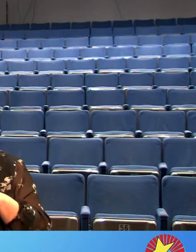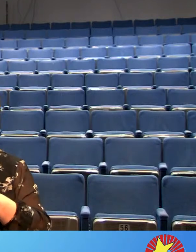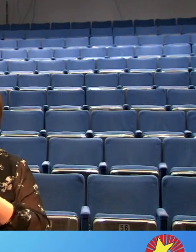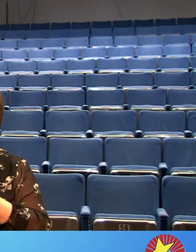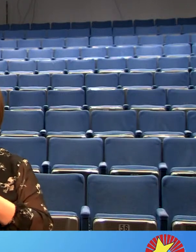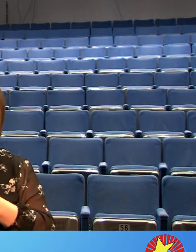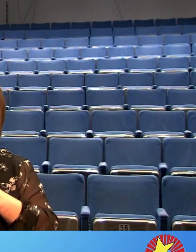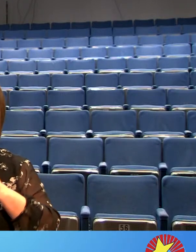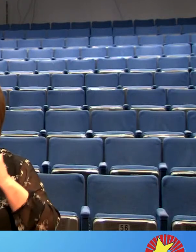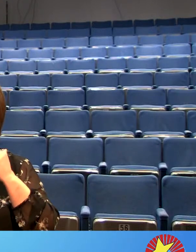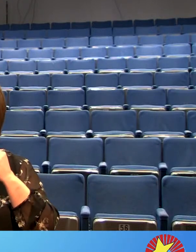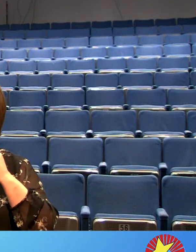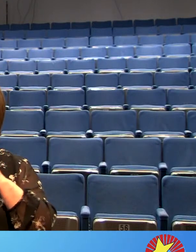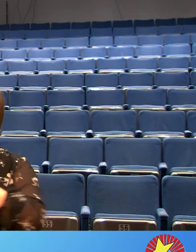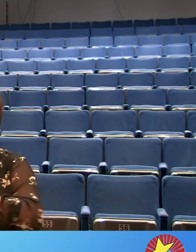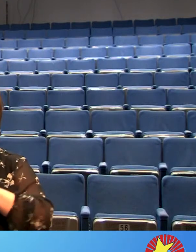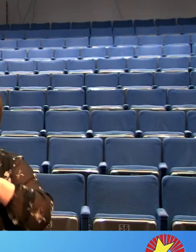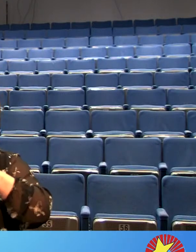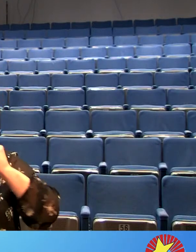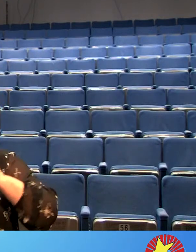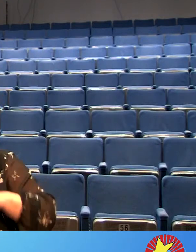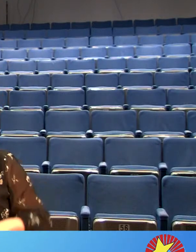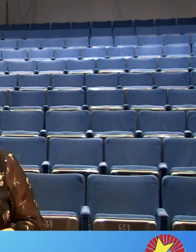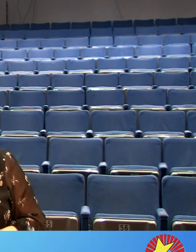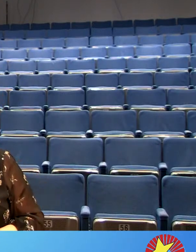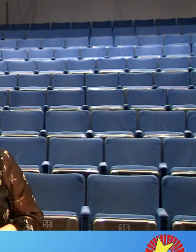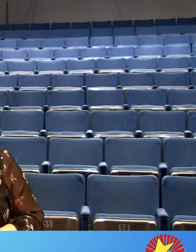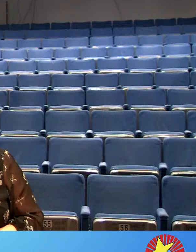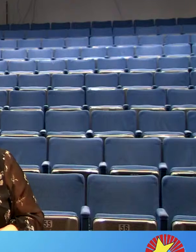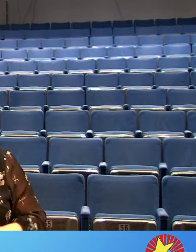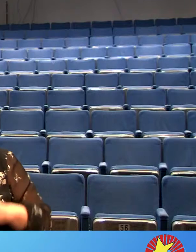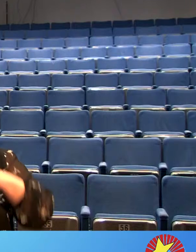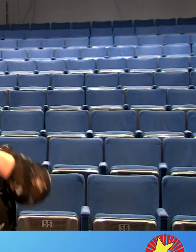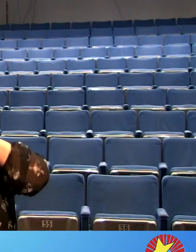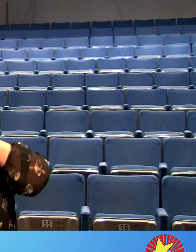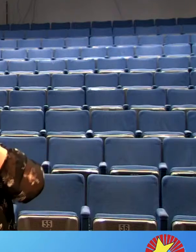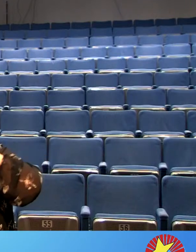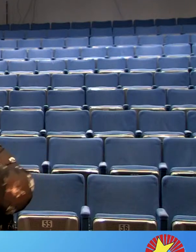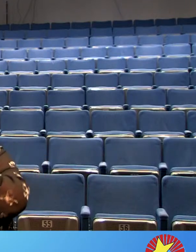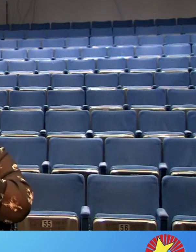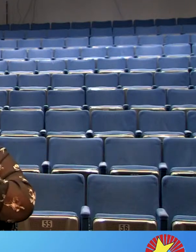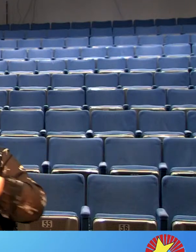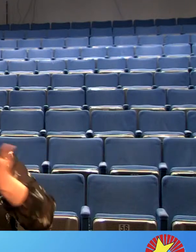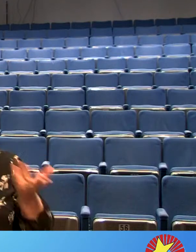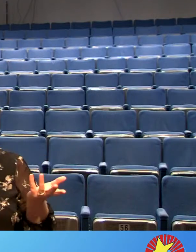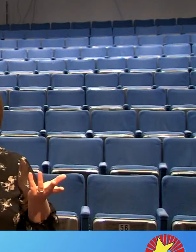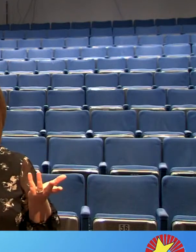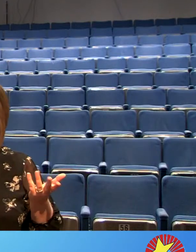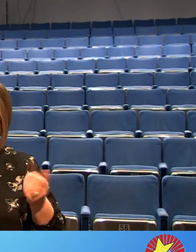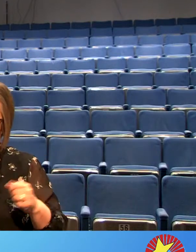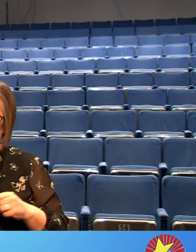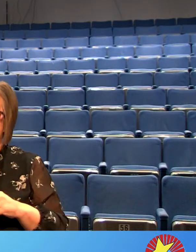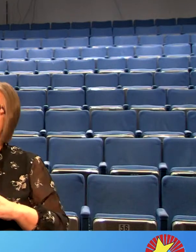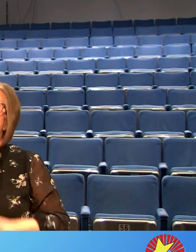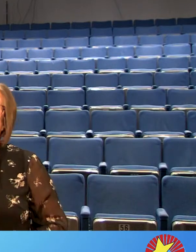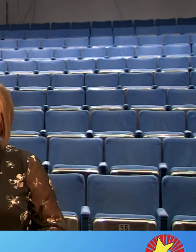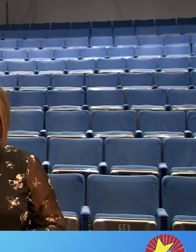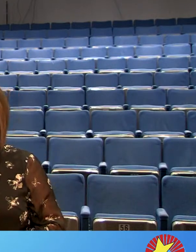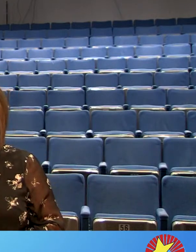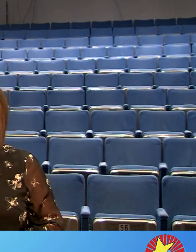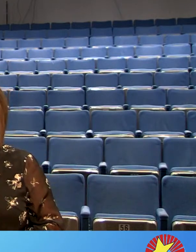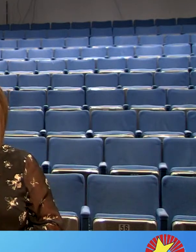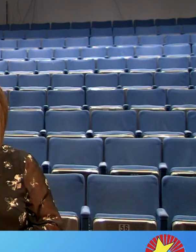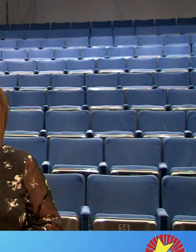math, we had 5 students that obtained level 2, which is basically proficient, basic